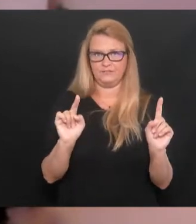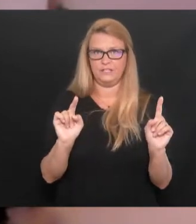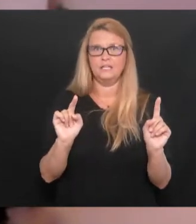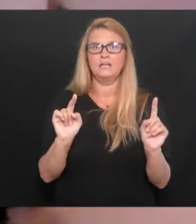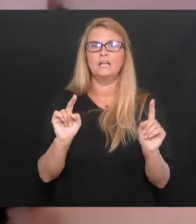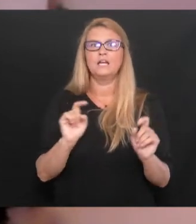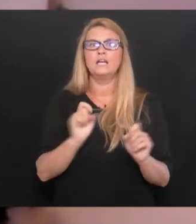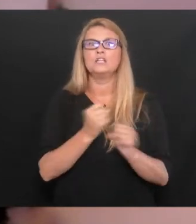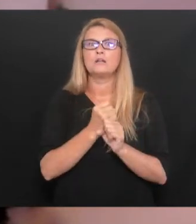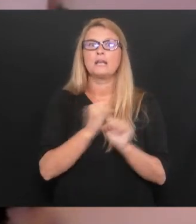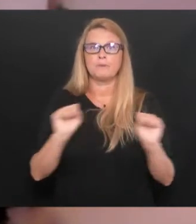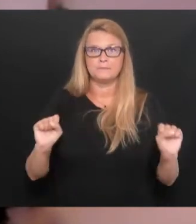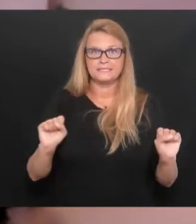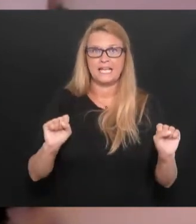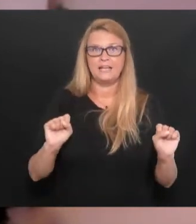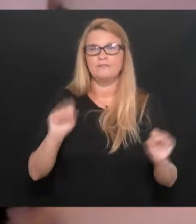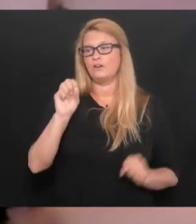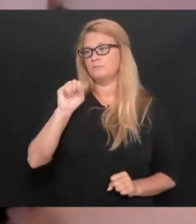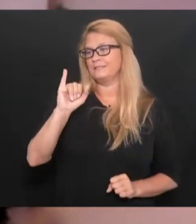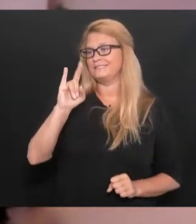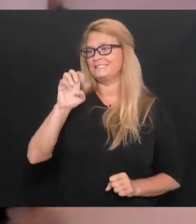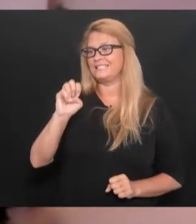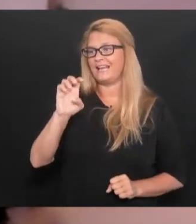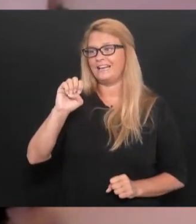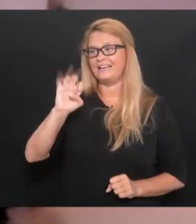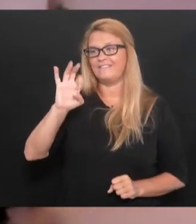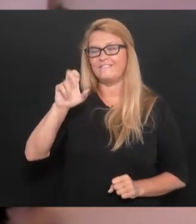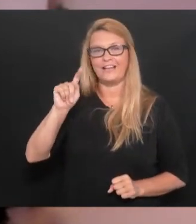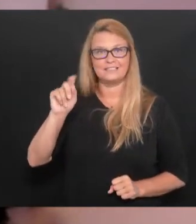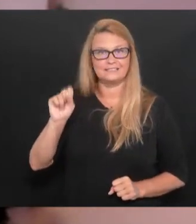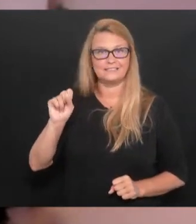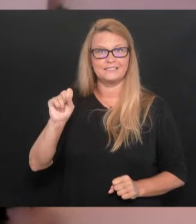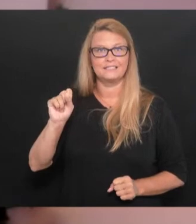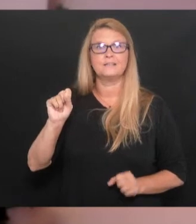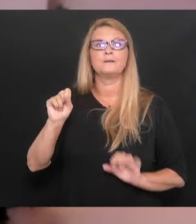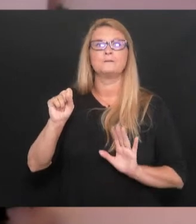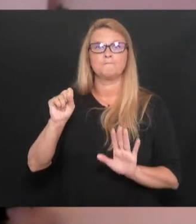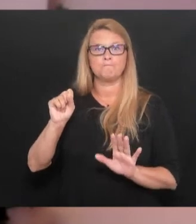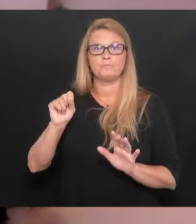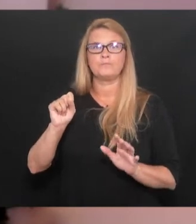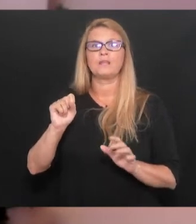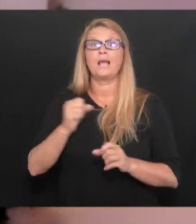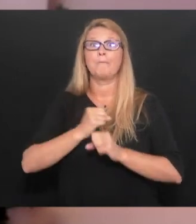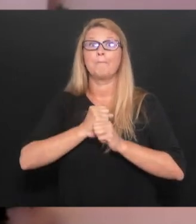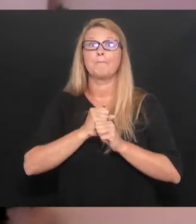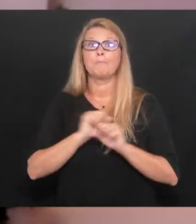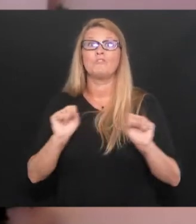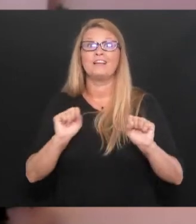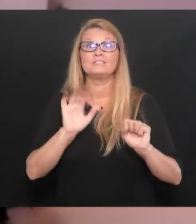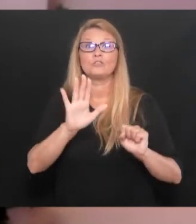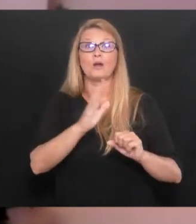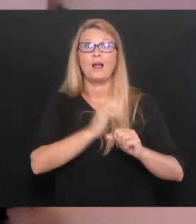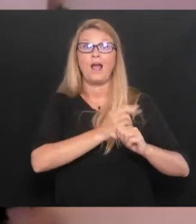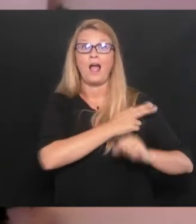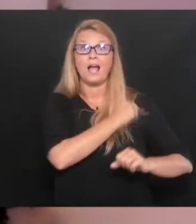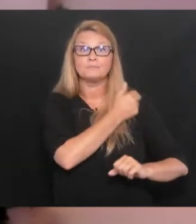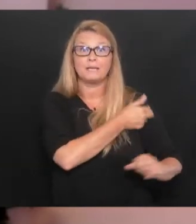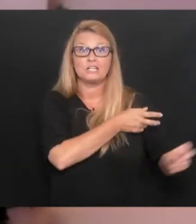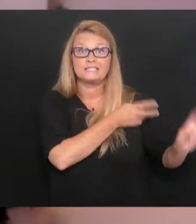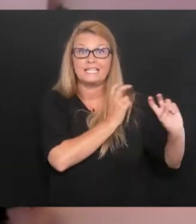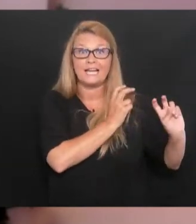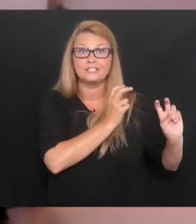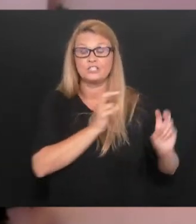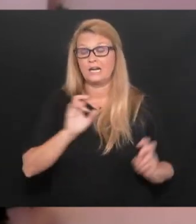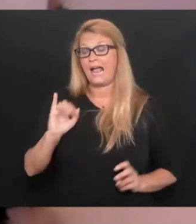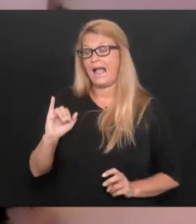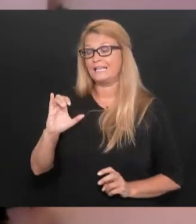the most severe side effects, consequences of COVID-19, prevents hospitalization, prevents